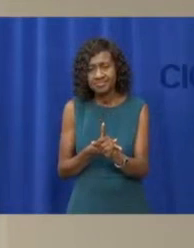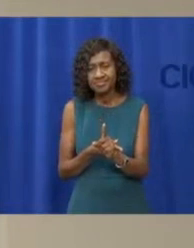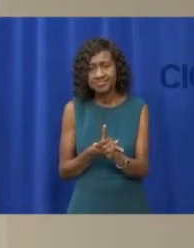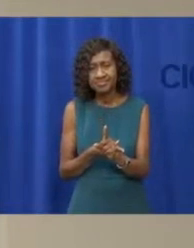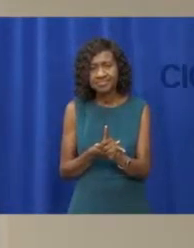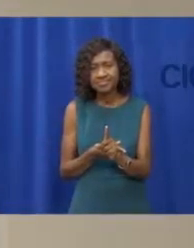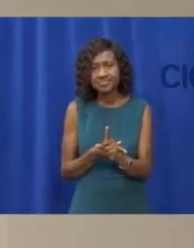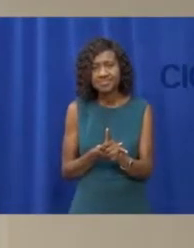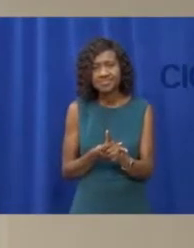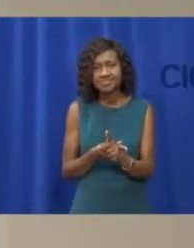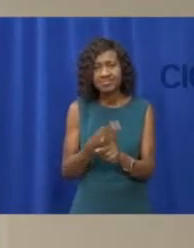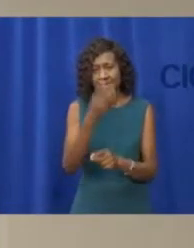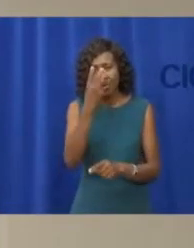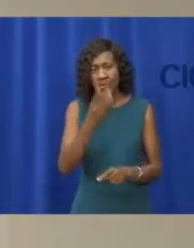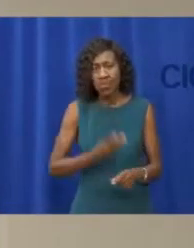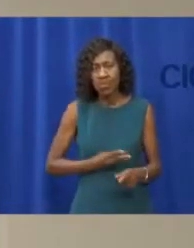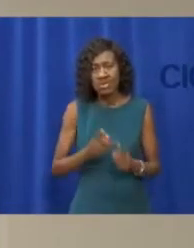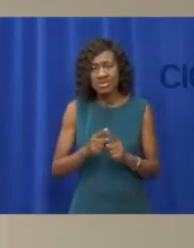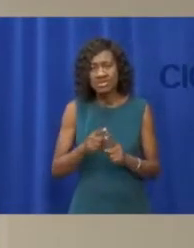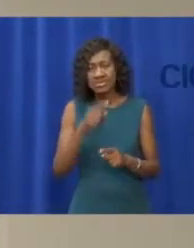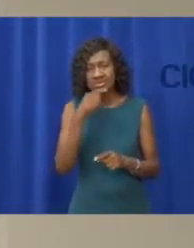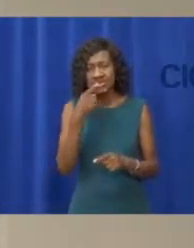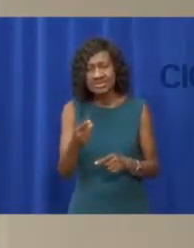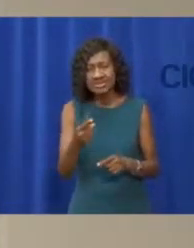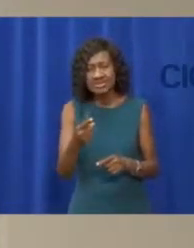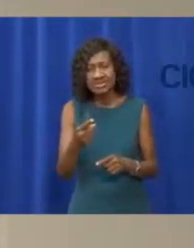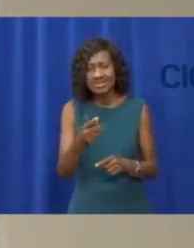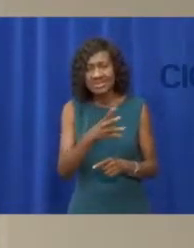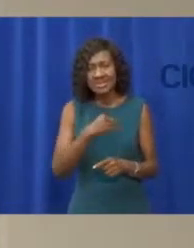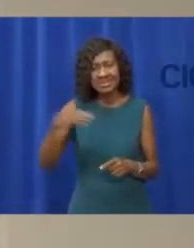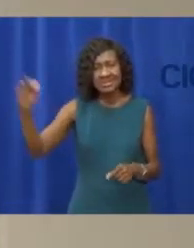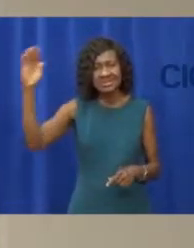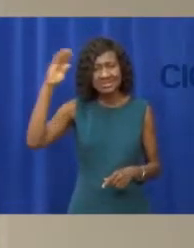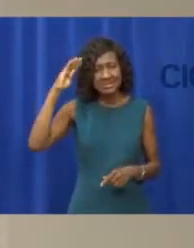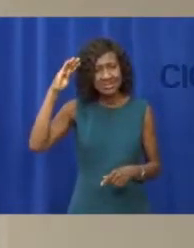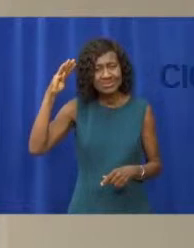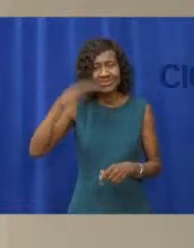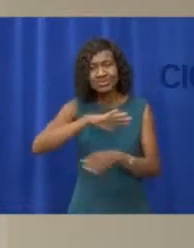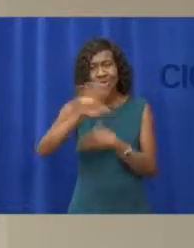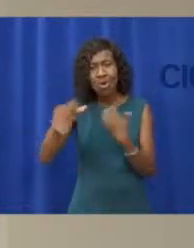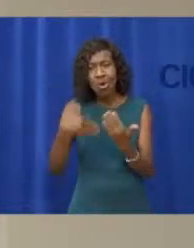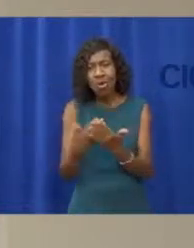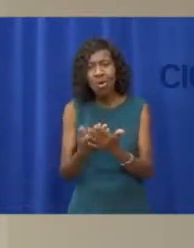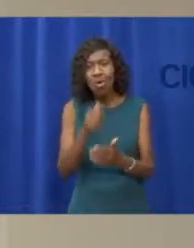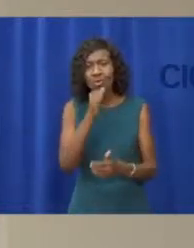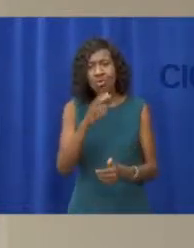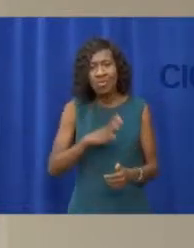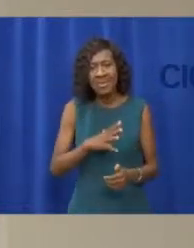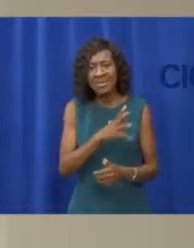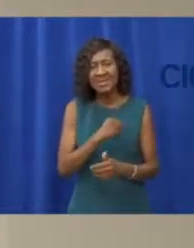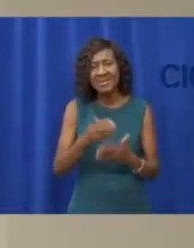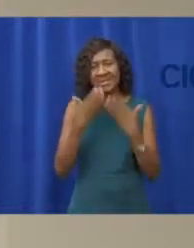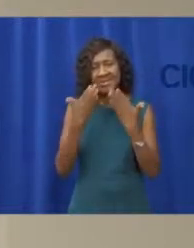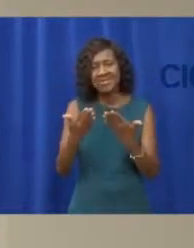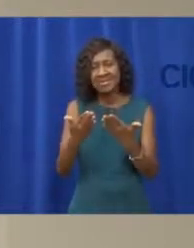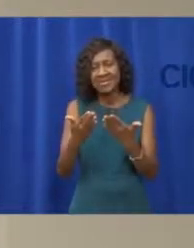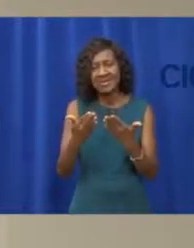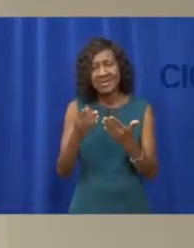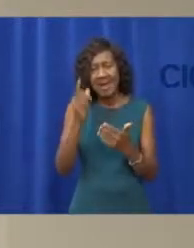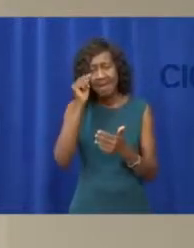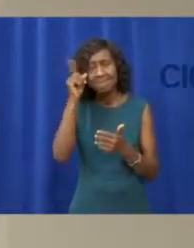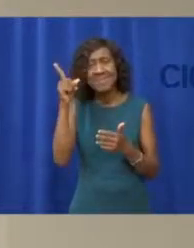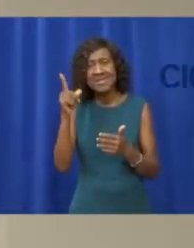Month, I wish to take this opportunity today to salute all of our women and to especially thank some amazing women